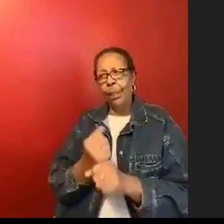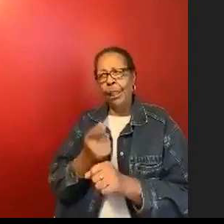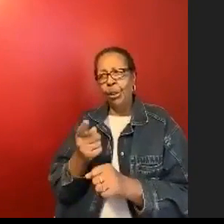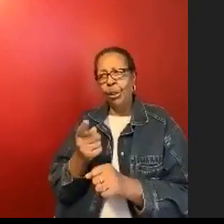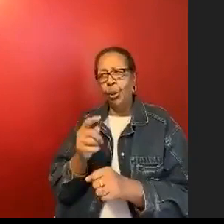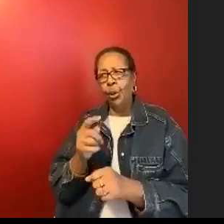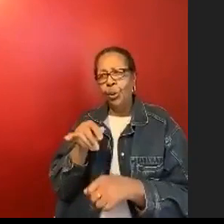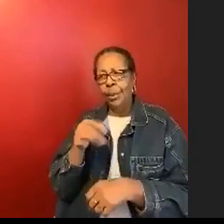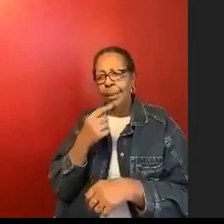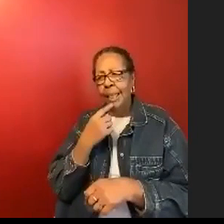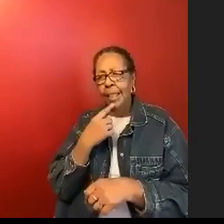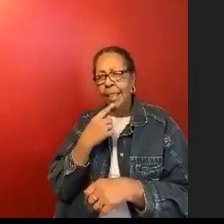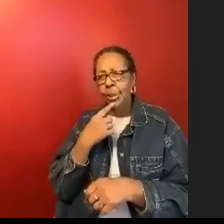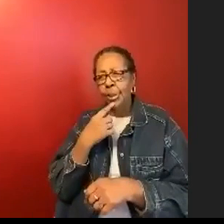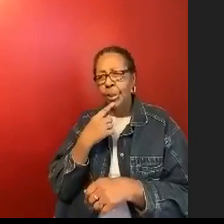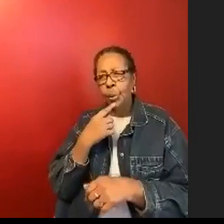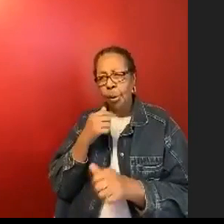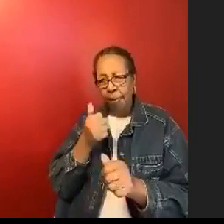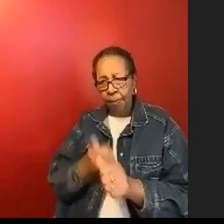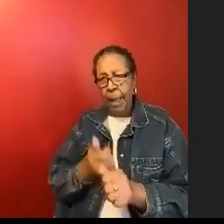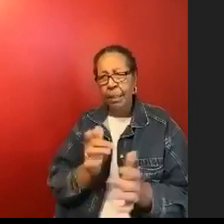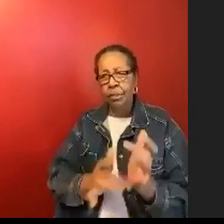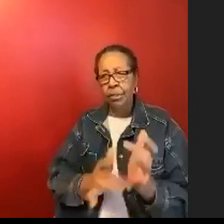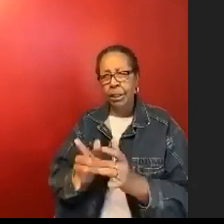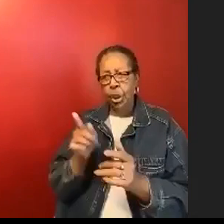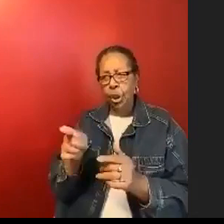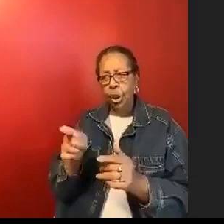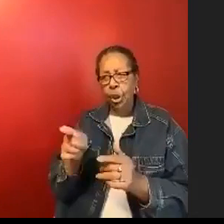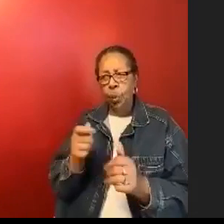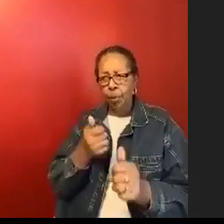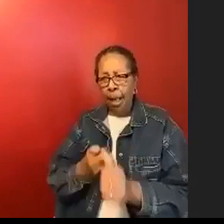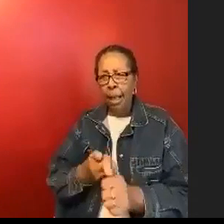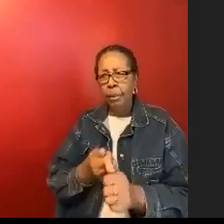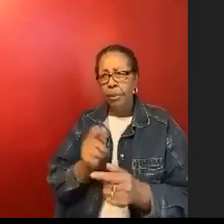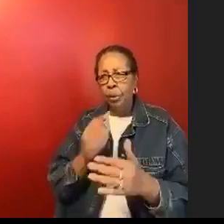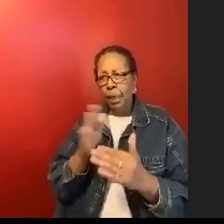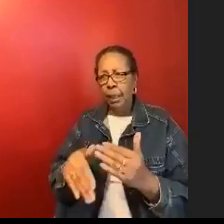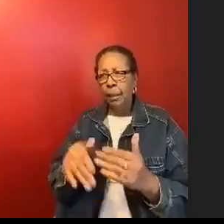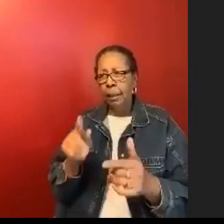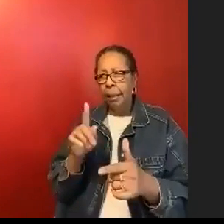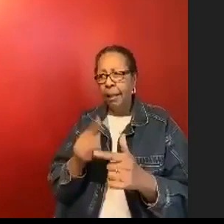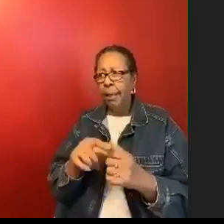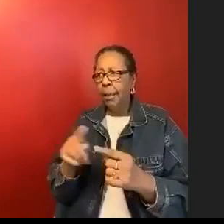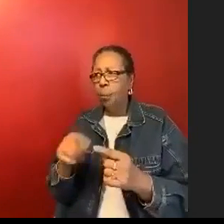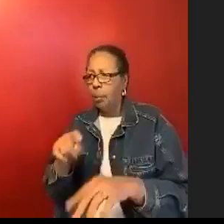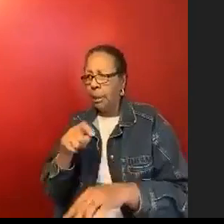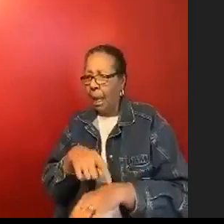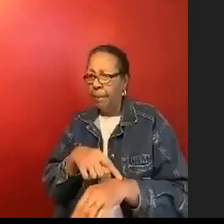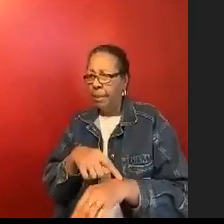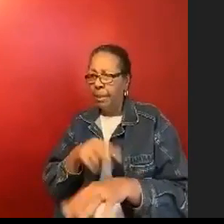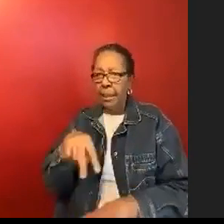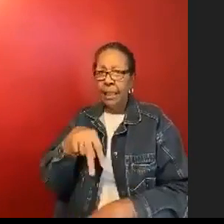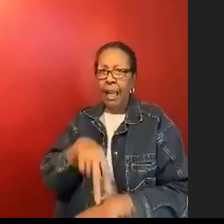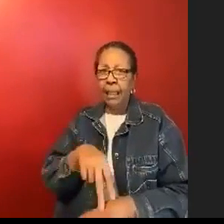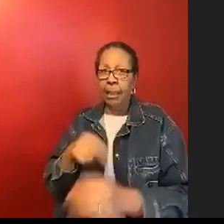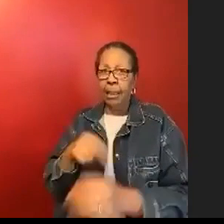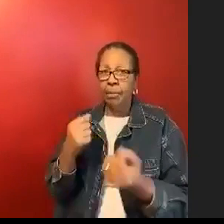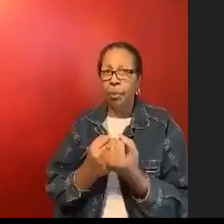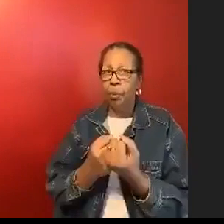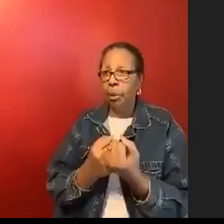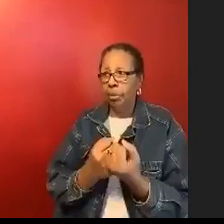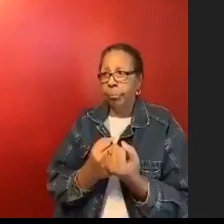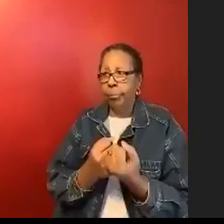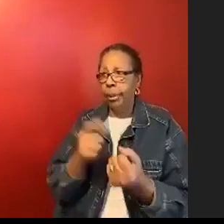you know, to the end with him. And then when it was time for you to stand up, you didn't. So Thomas